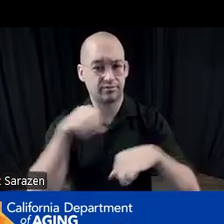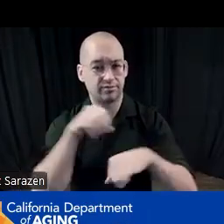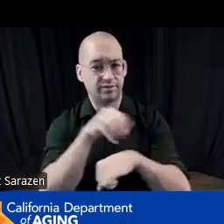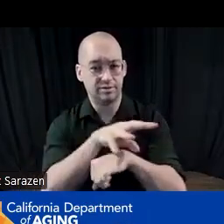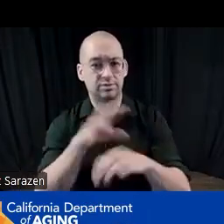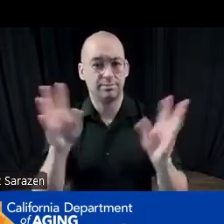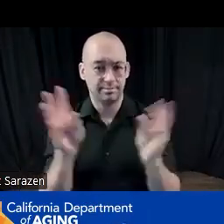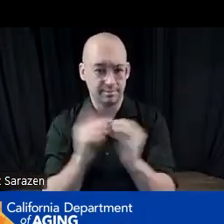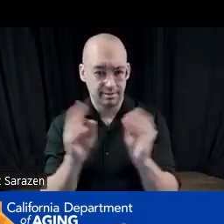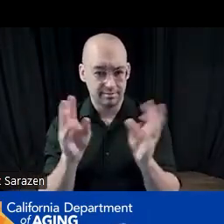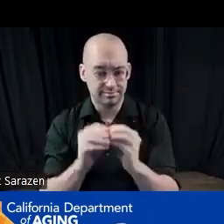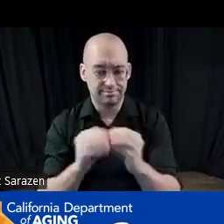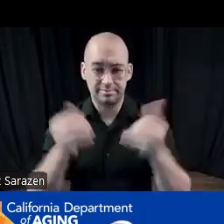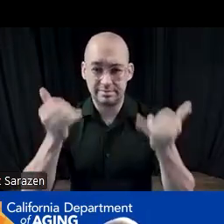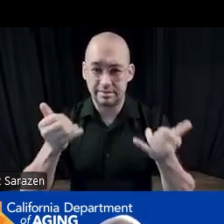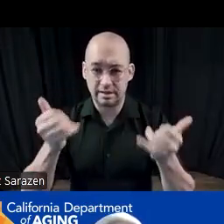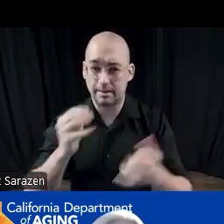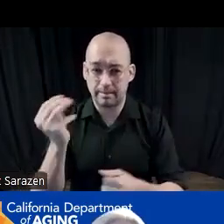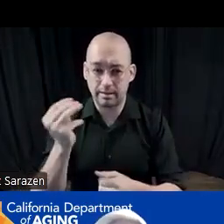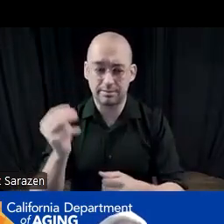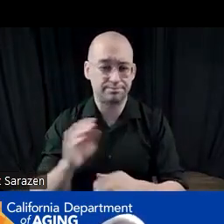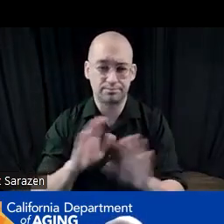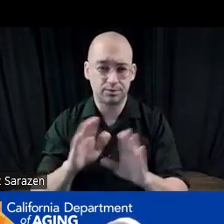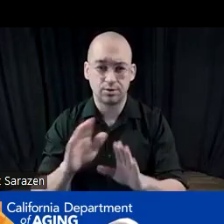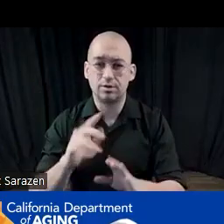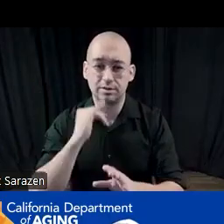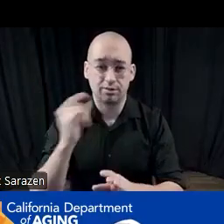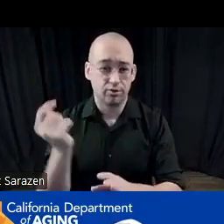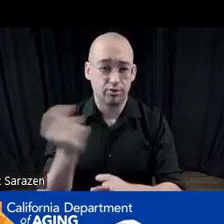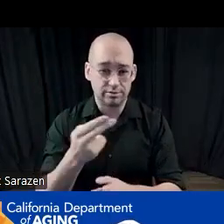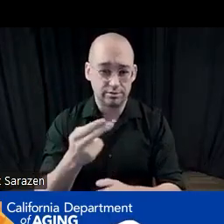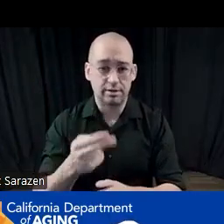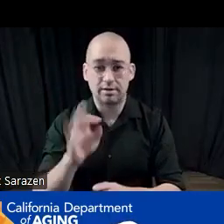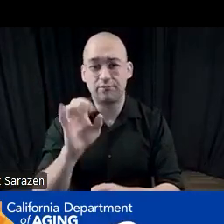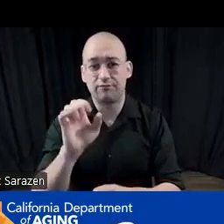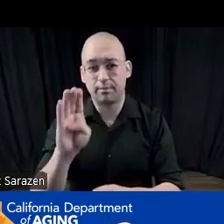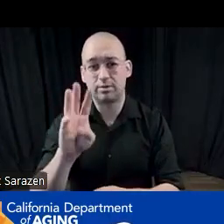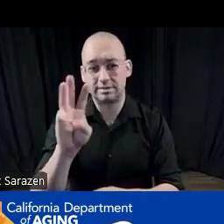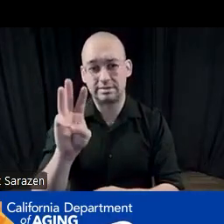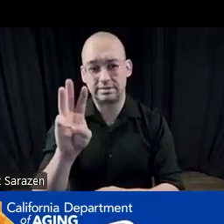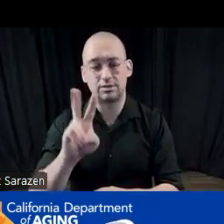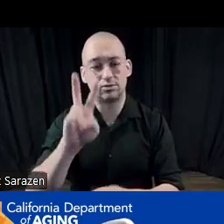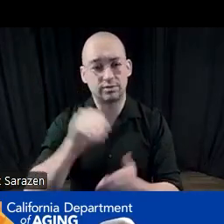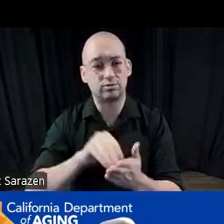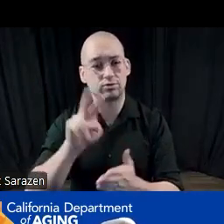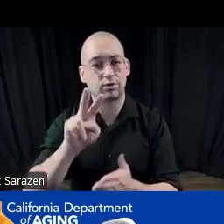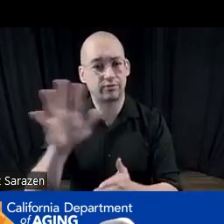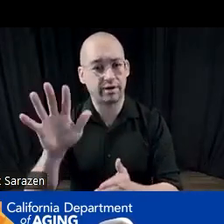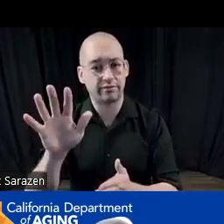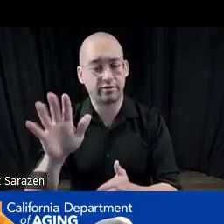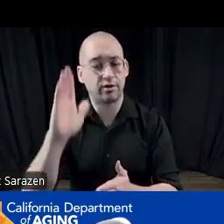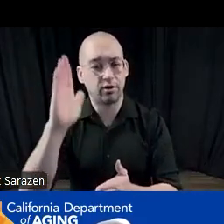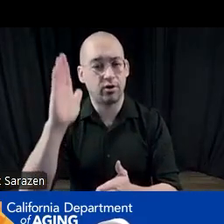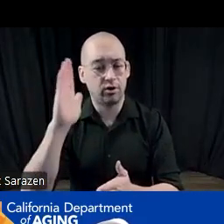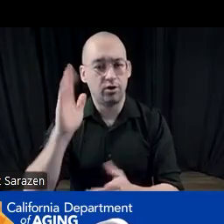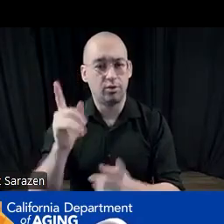Monday. No, it isn't. It's Thursday, February 6th, 2025. We're going to give just a few more